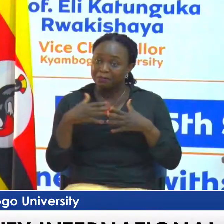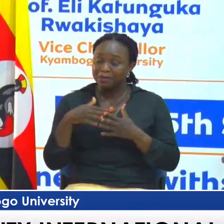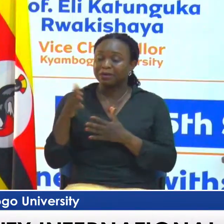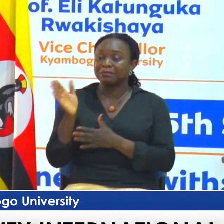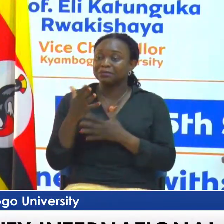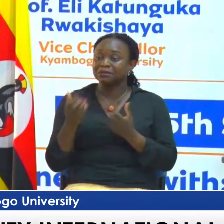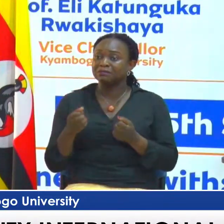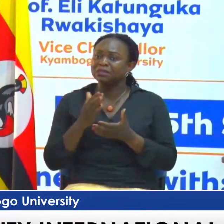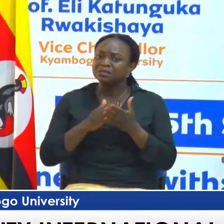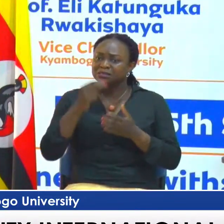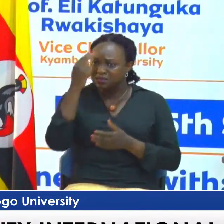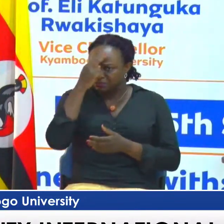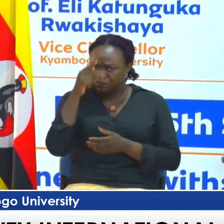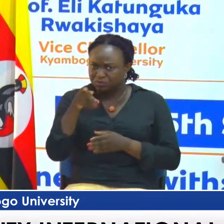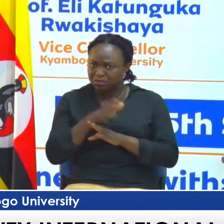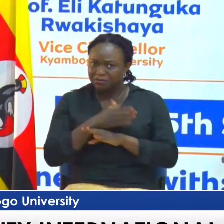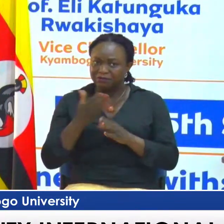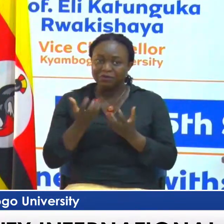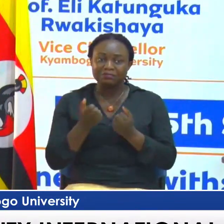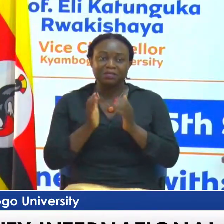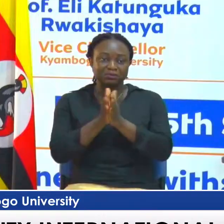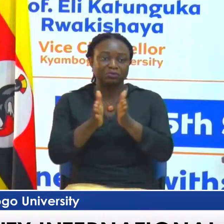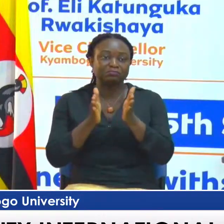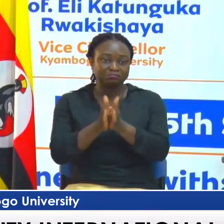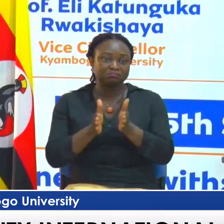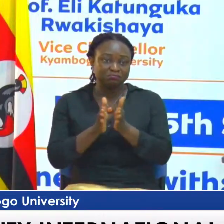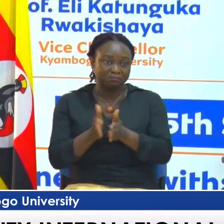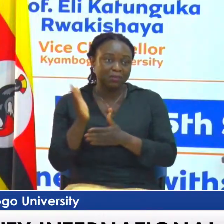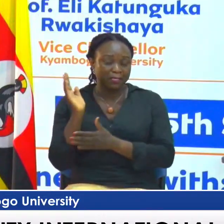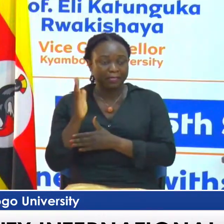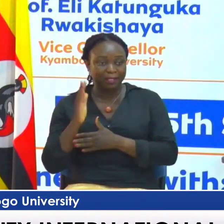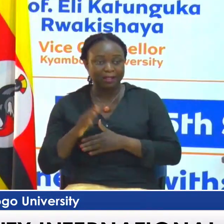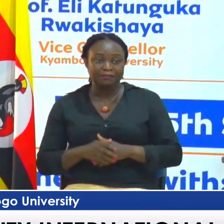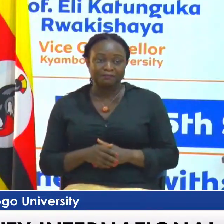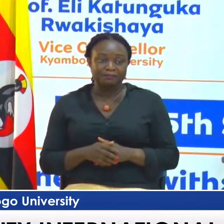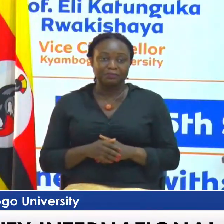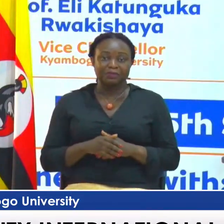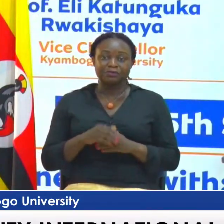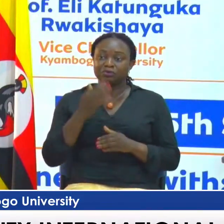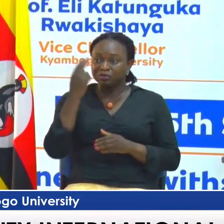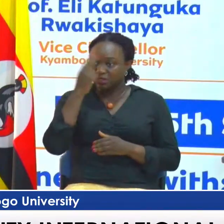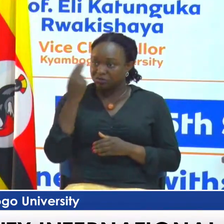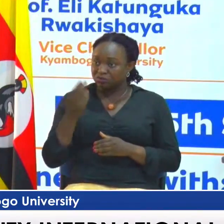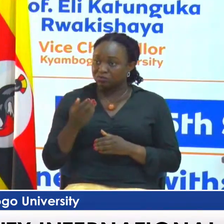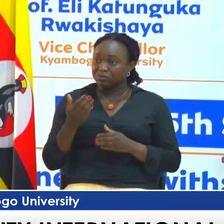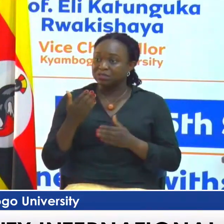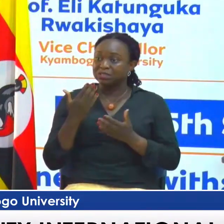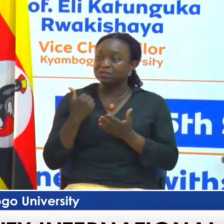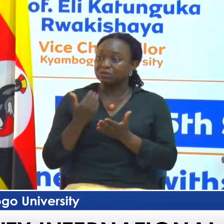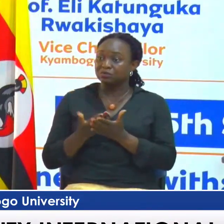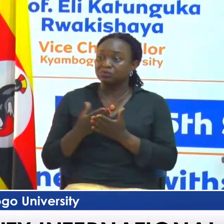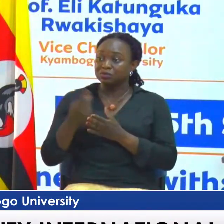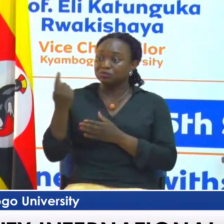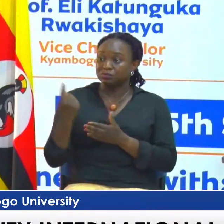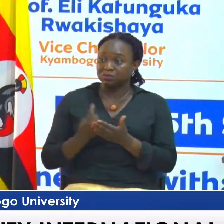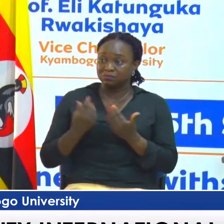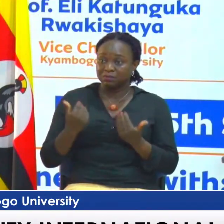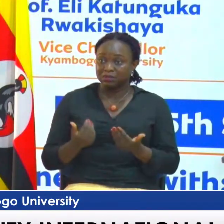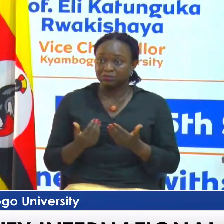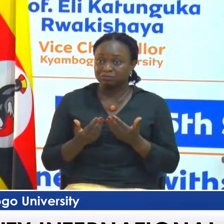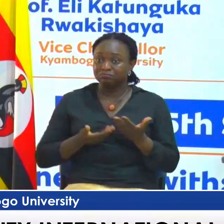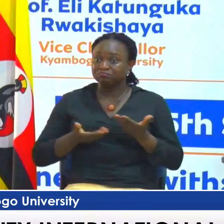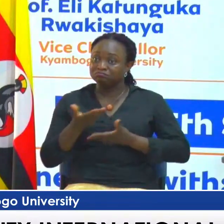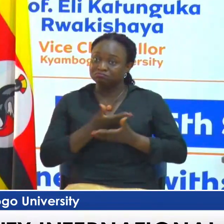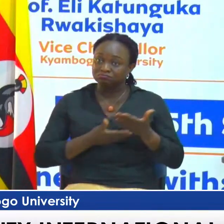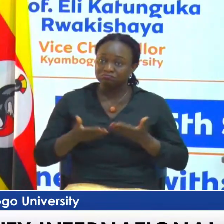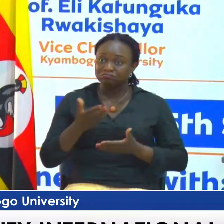who wanted to give a presentation, and we wanted that student to give that presentation now so that